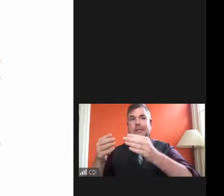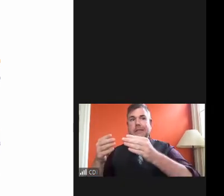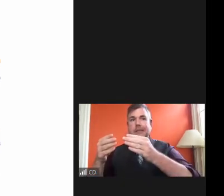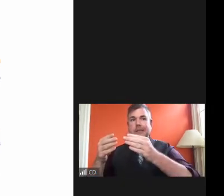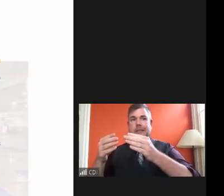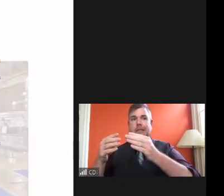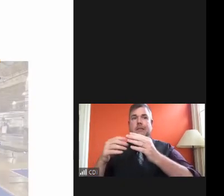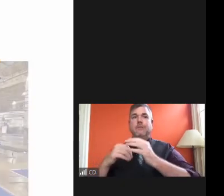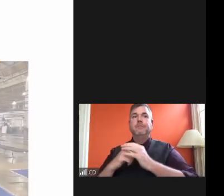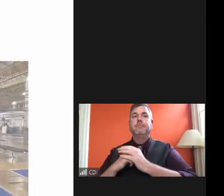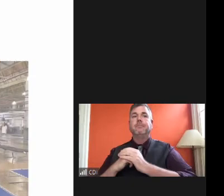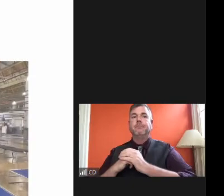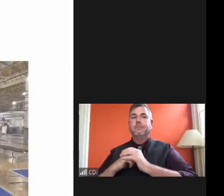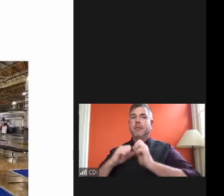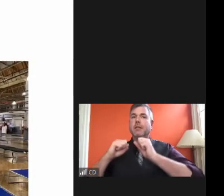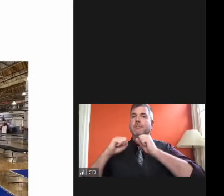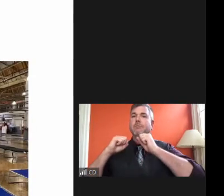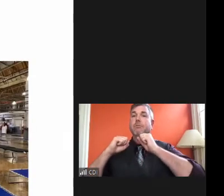vulnerable group.